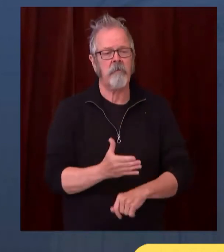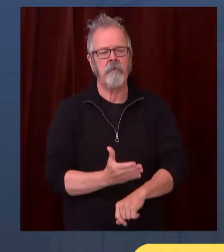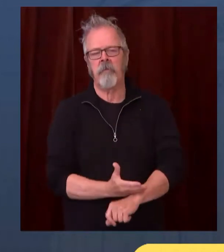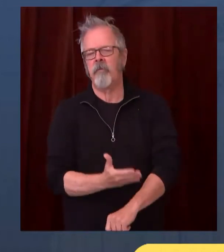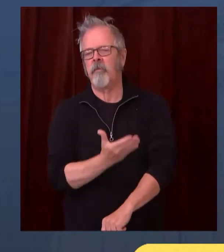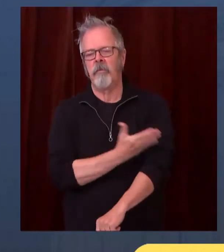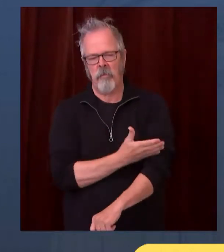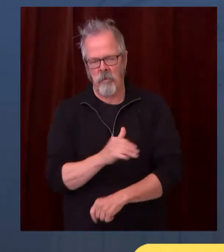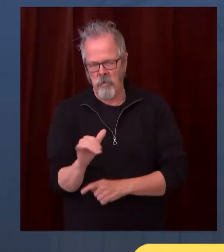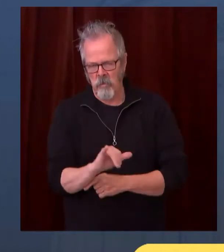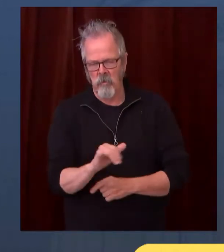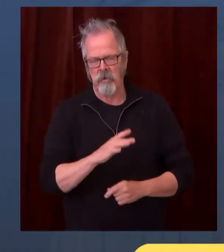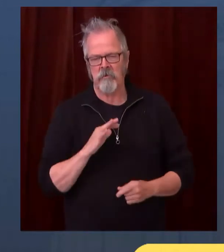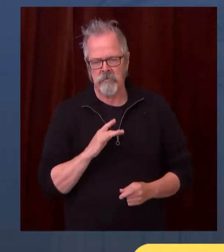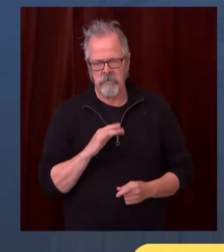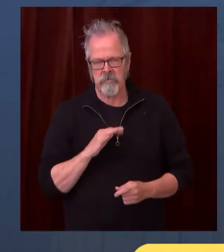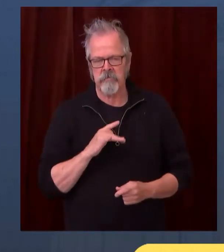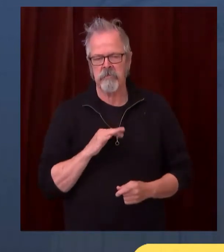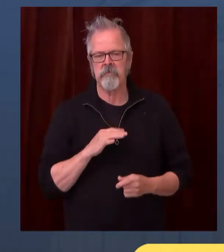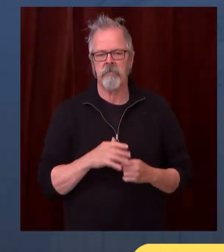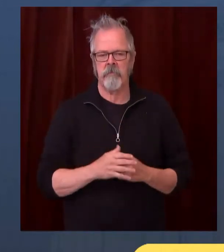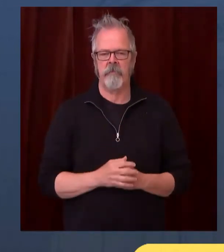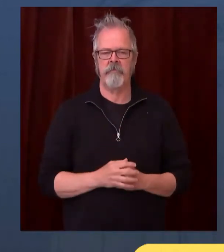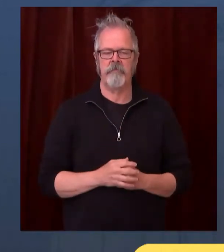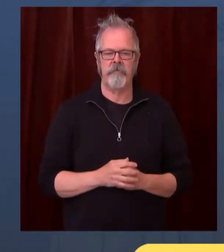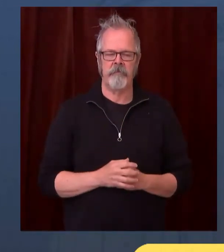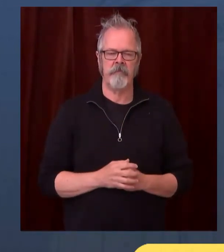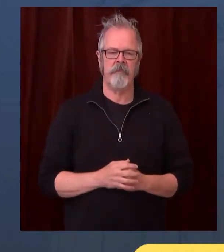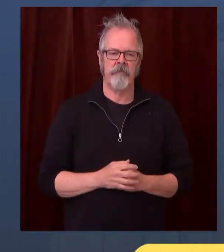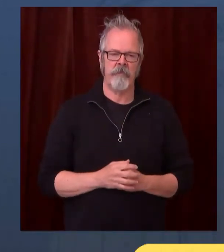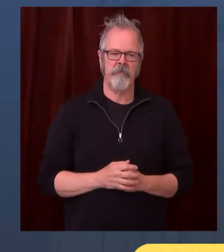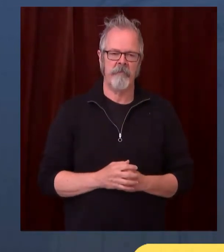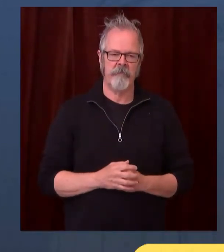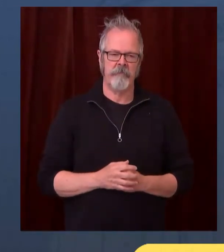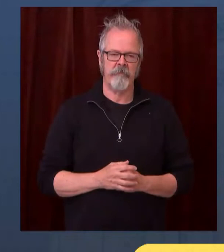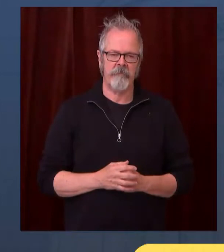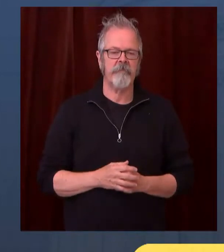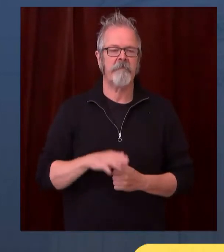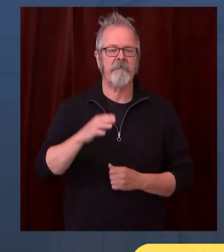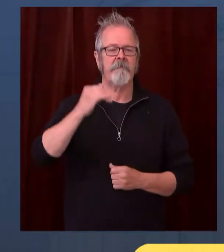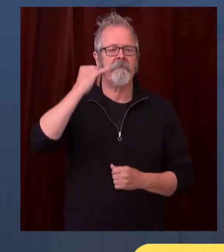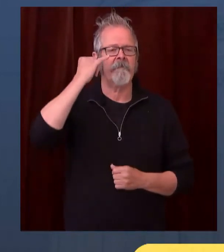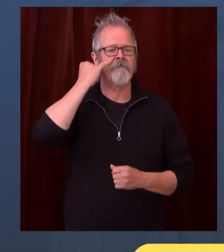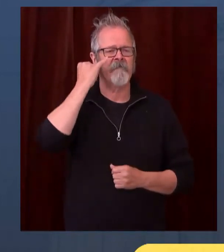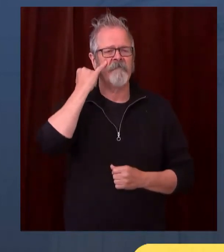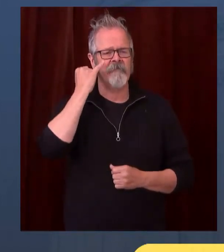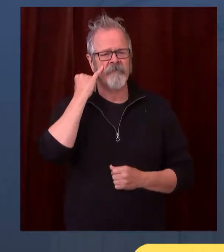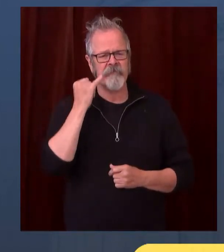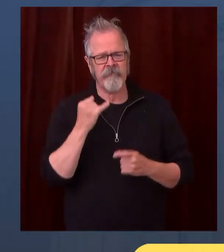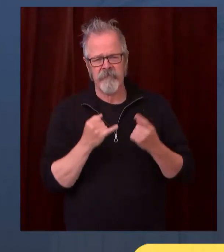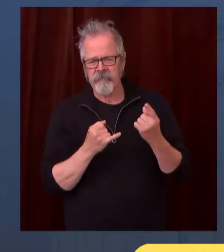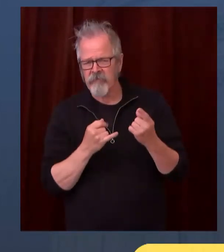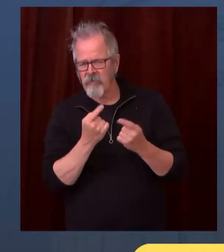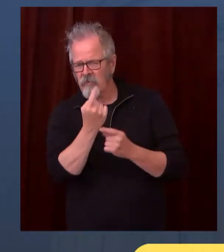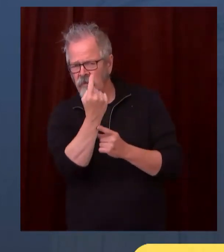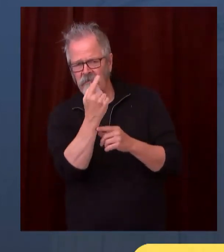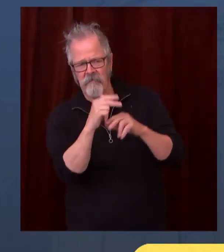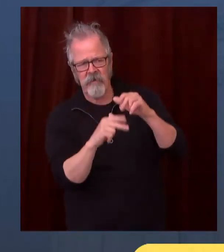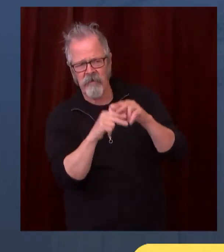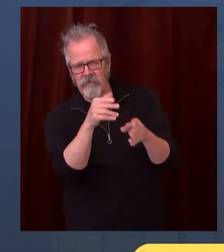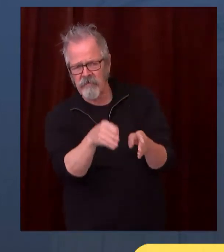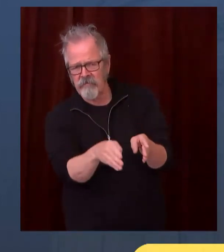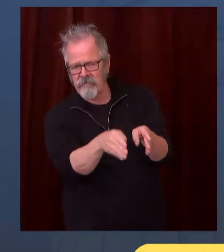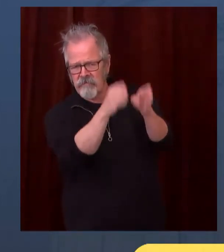We can quickly get those to facilities that need them. And we've got staff and facilities now who